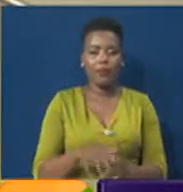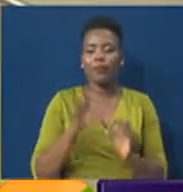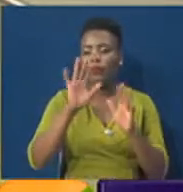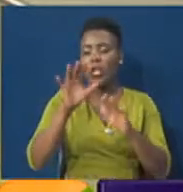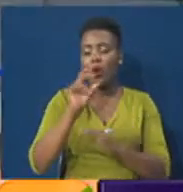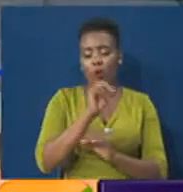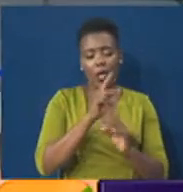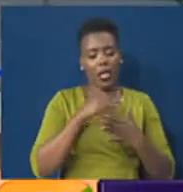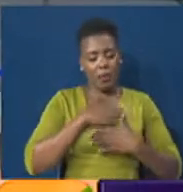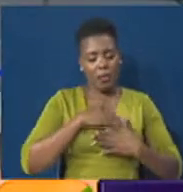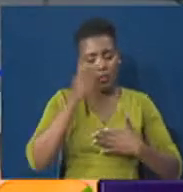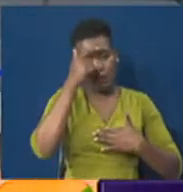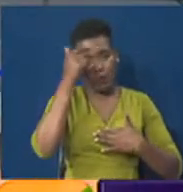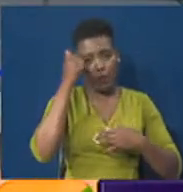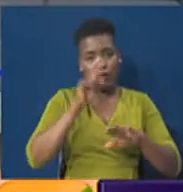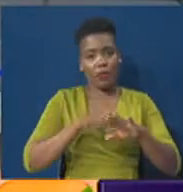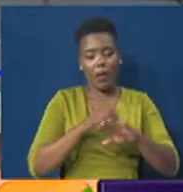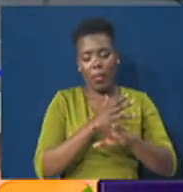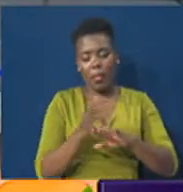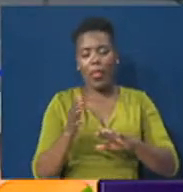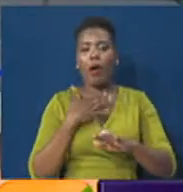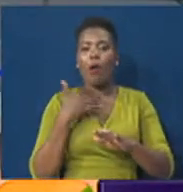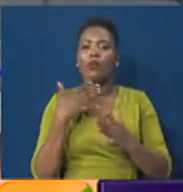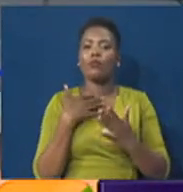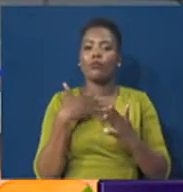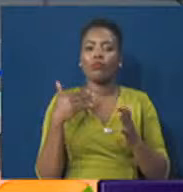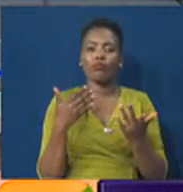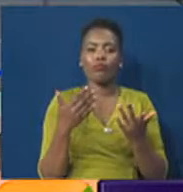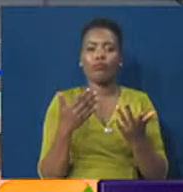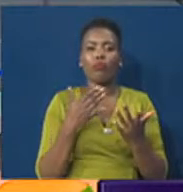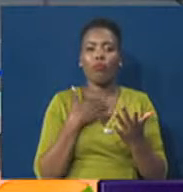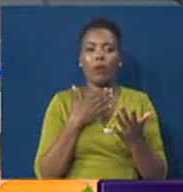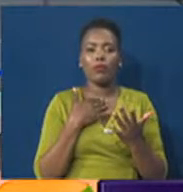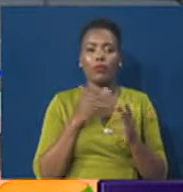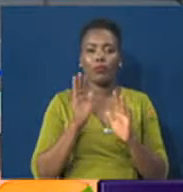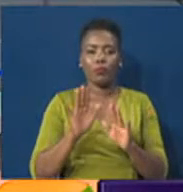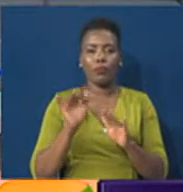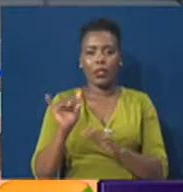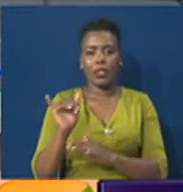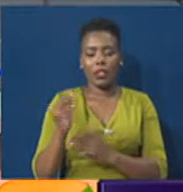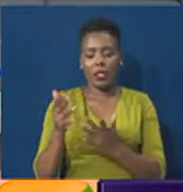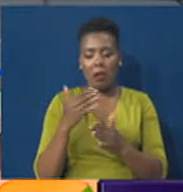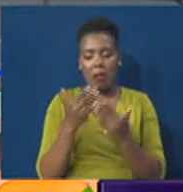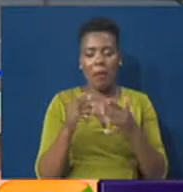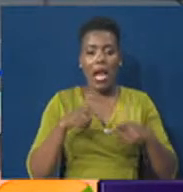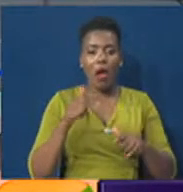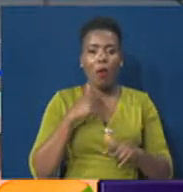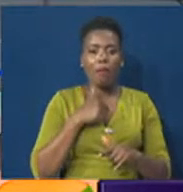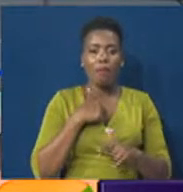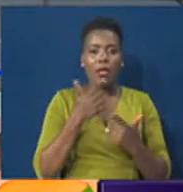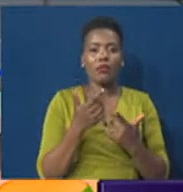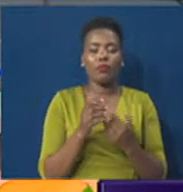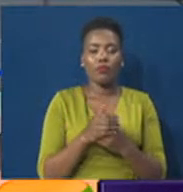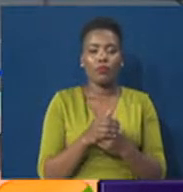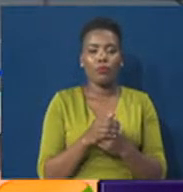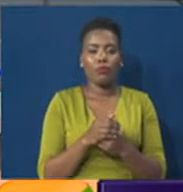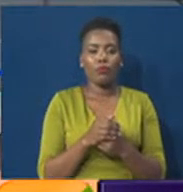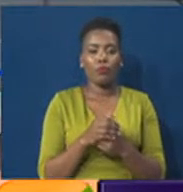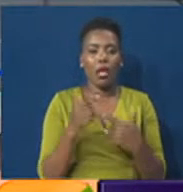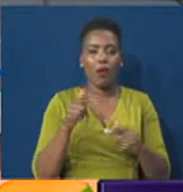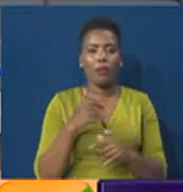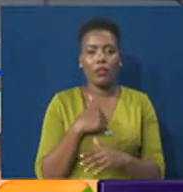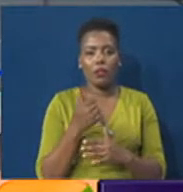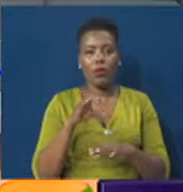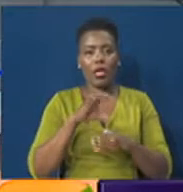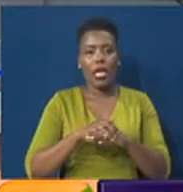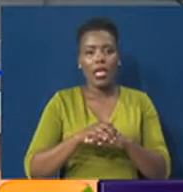Okay, because of time, I have to cut you short, and largely this was on the housing question, and allow me now to get the account of